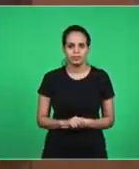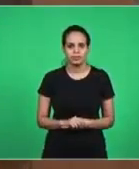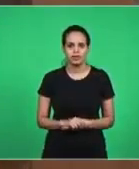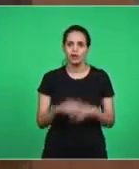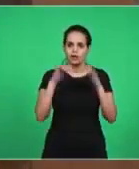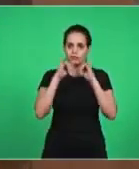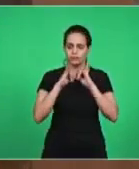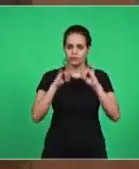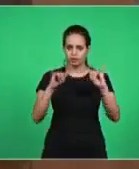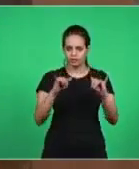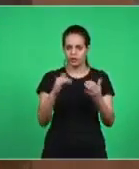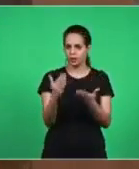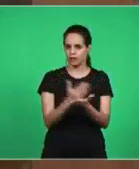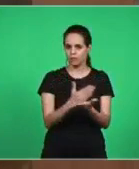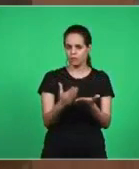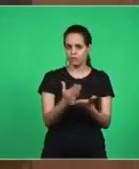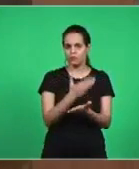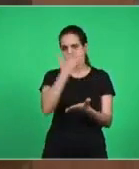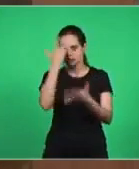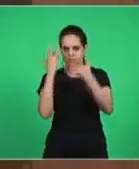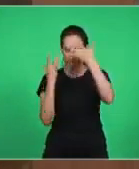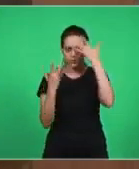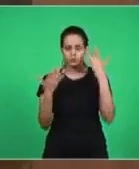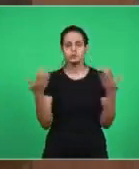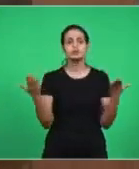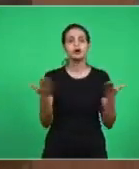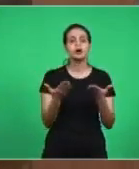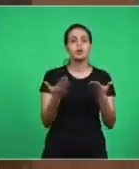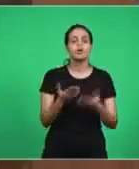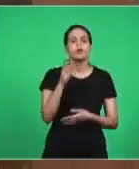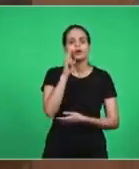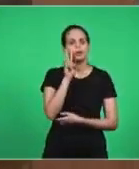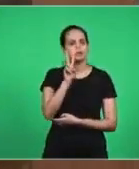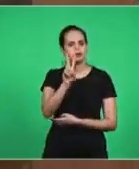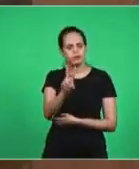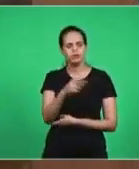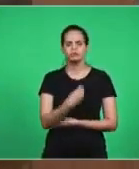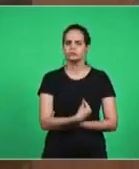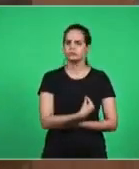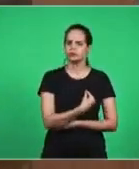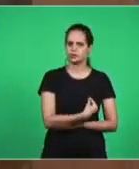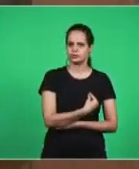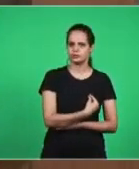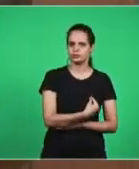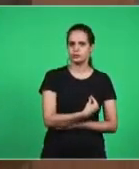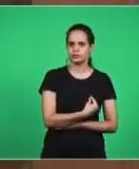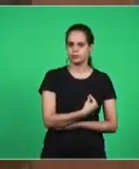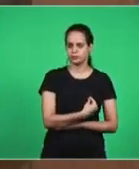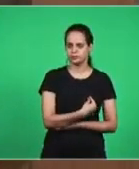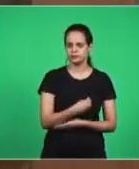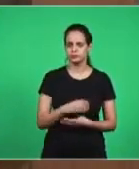the attention to a few brethren that are listening to us right now about the ones who have participated.